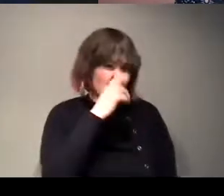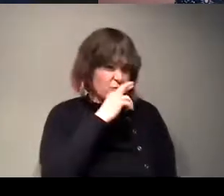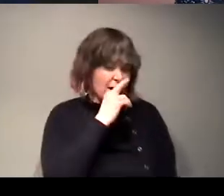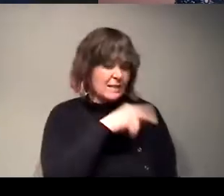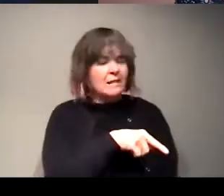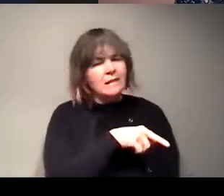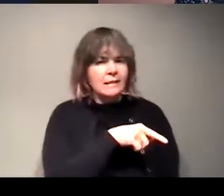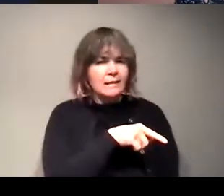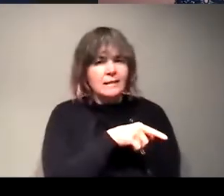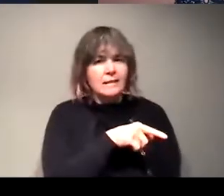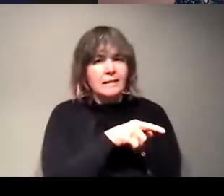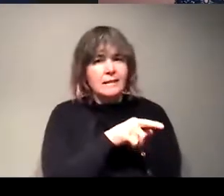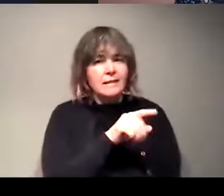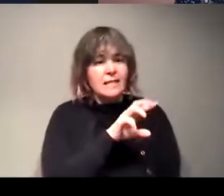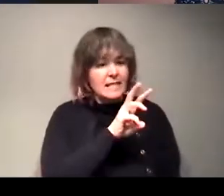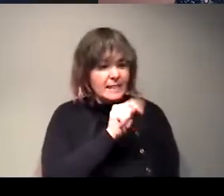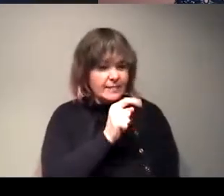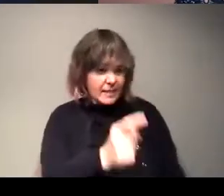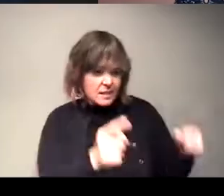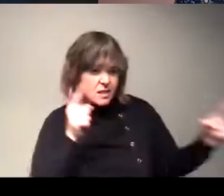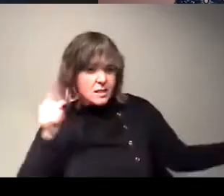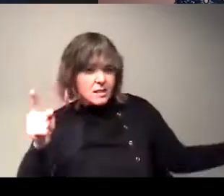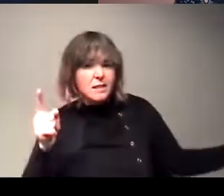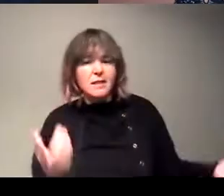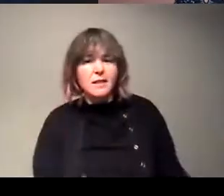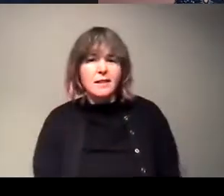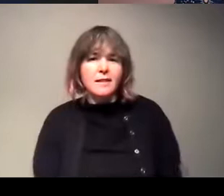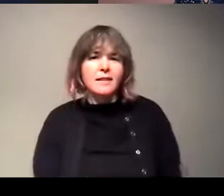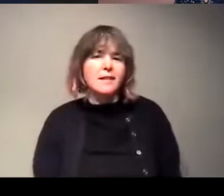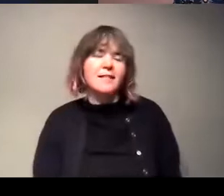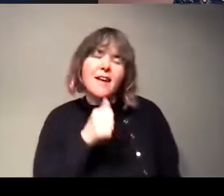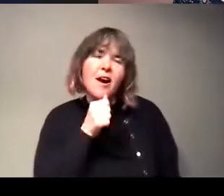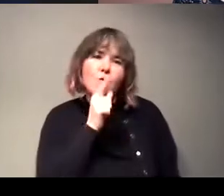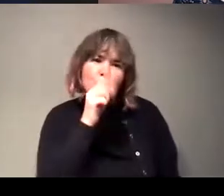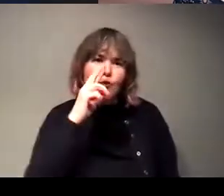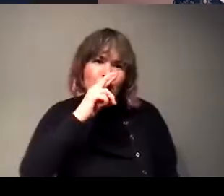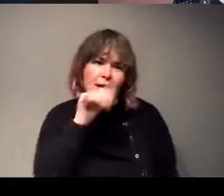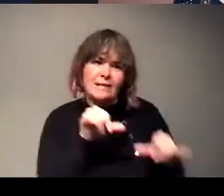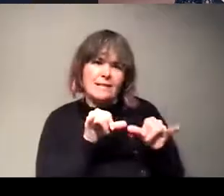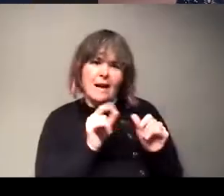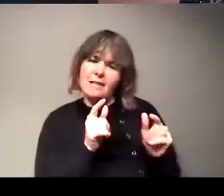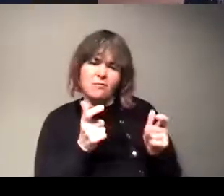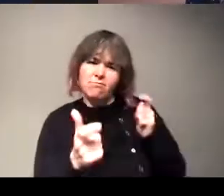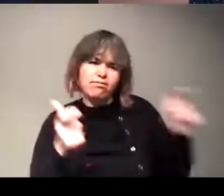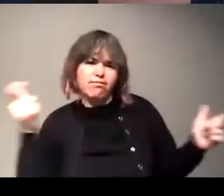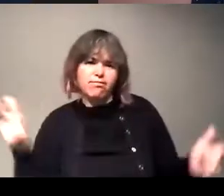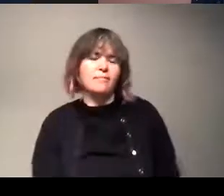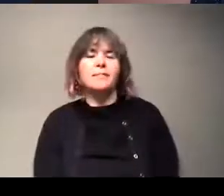can be like 6 feet long, apparently, which is, it's not like a rat, not like a rat size. There's like, you know, pretty